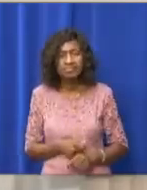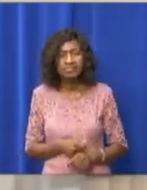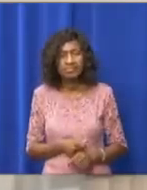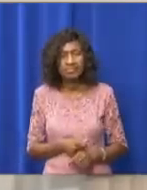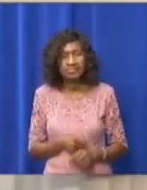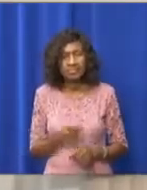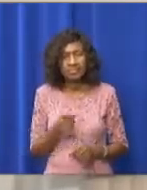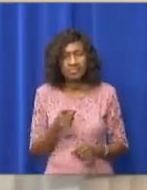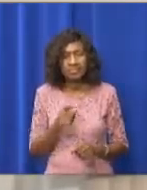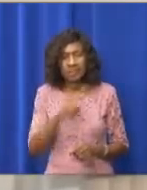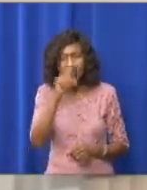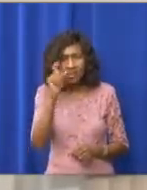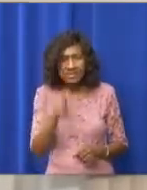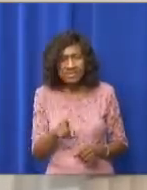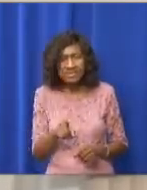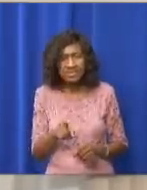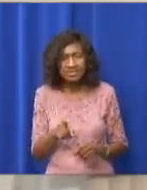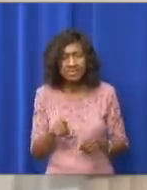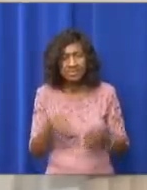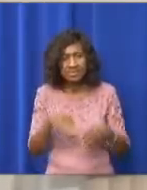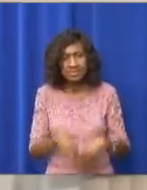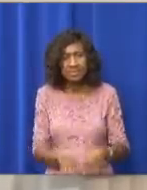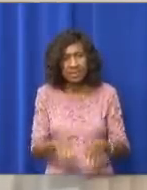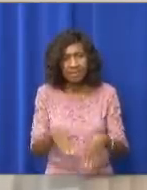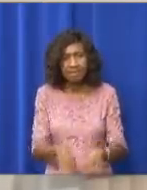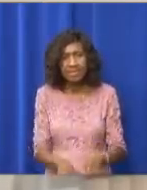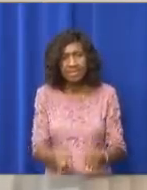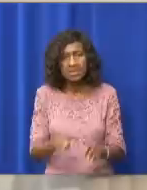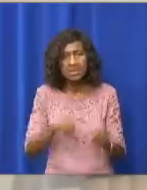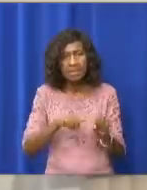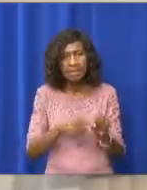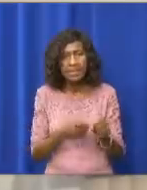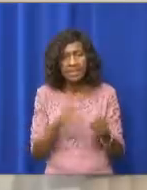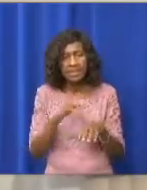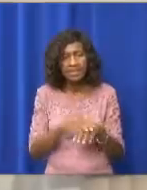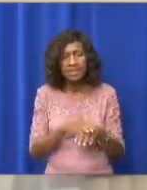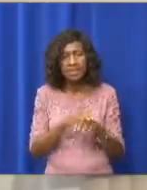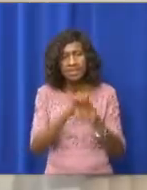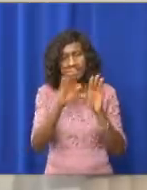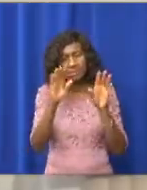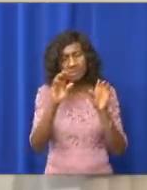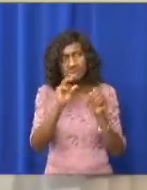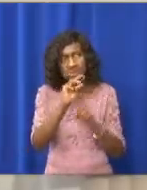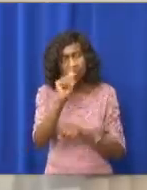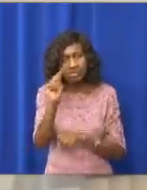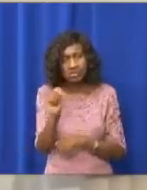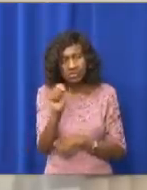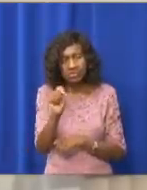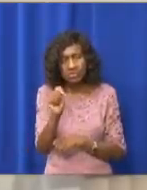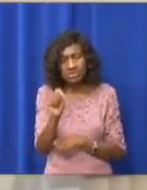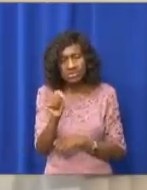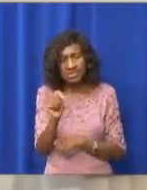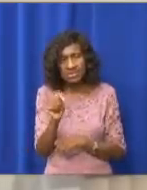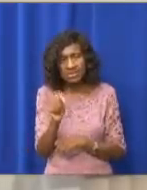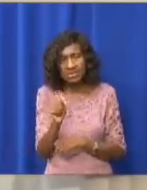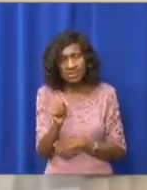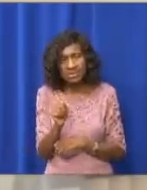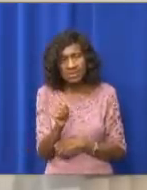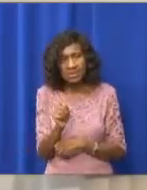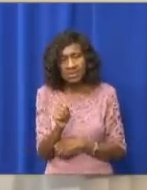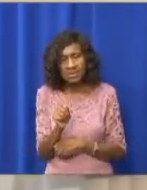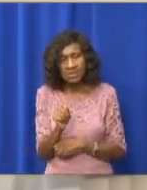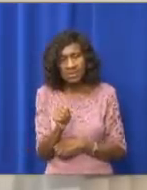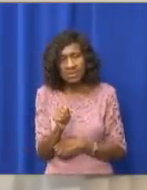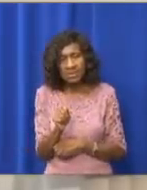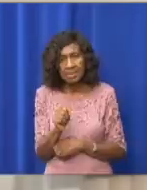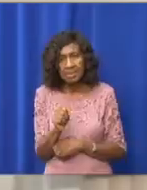the beach access, which begins on Tuesday, will only be through the alphabet system. Sunday is not an alphabet day.